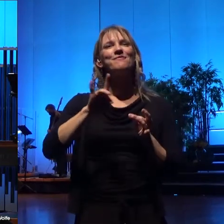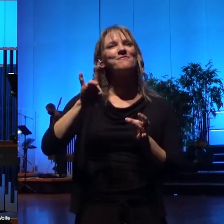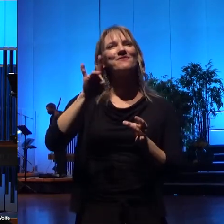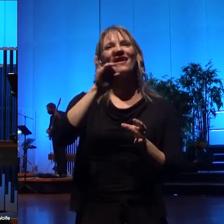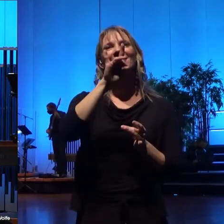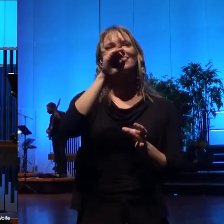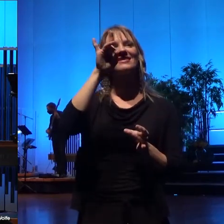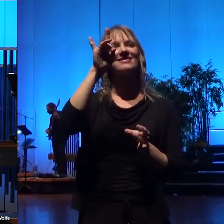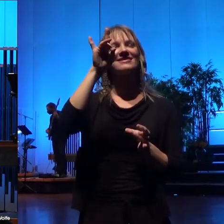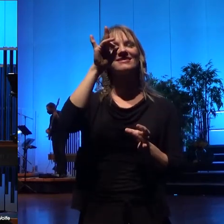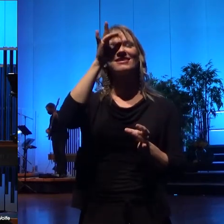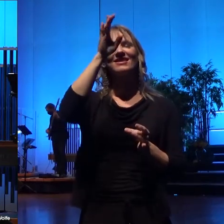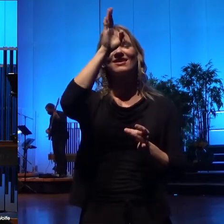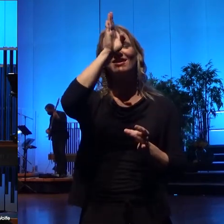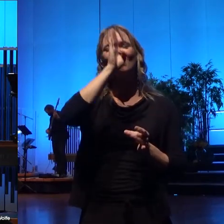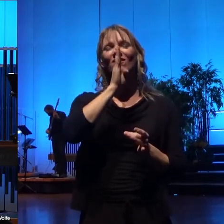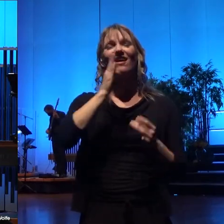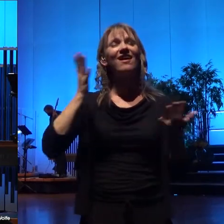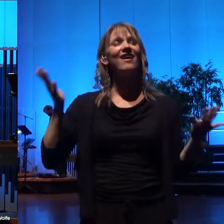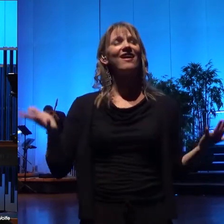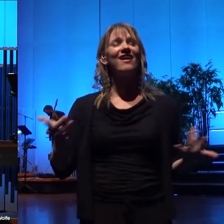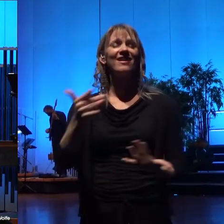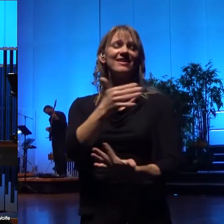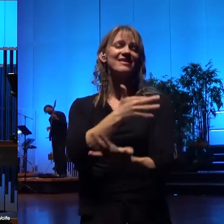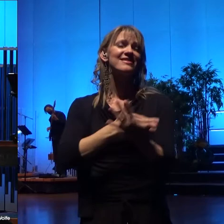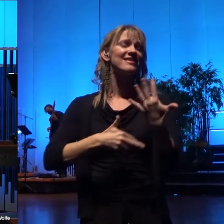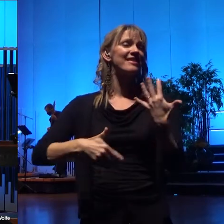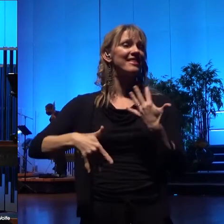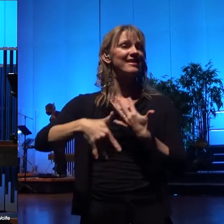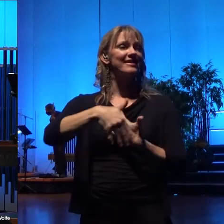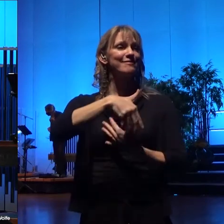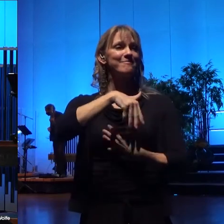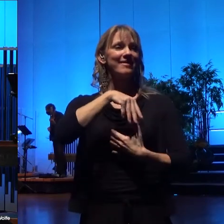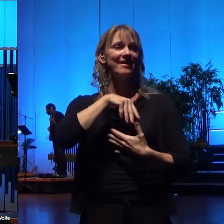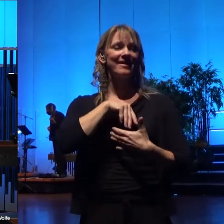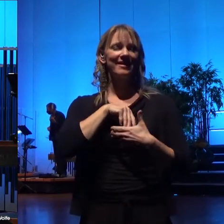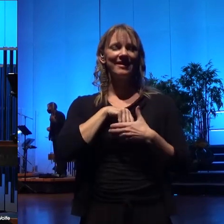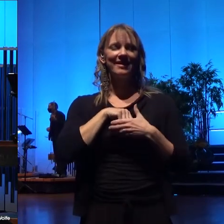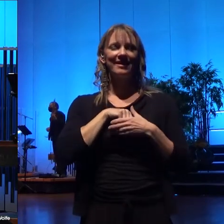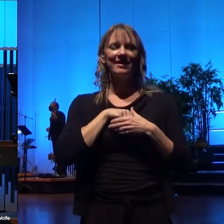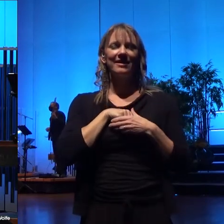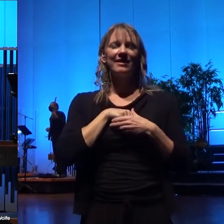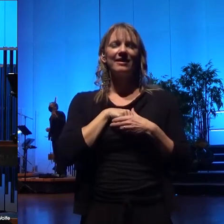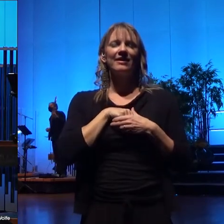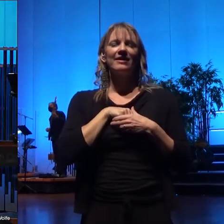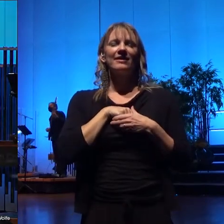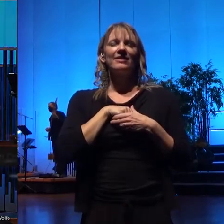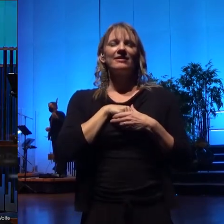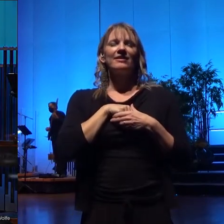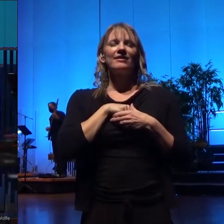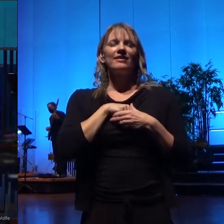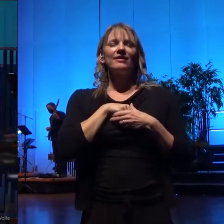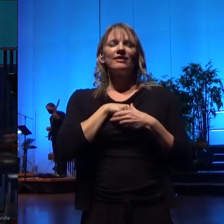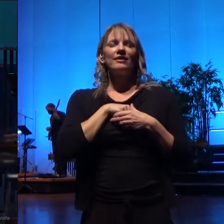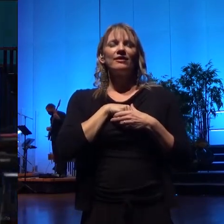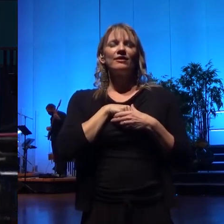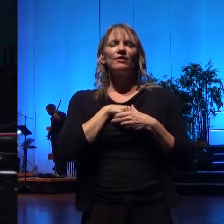Surely the presence of God is in this place.